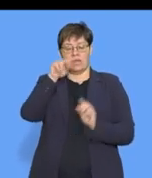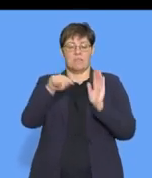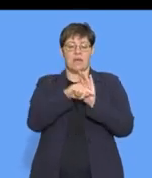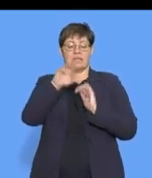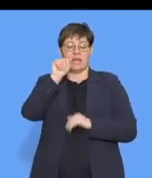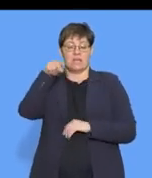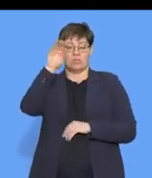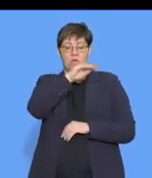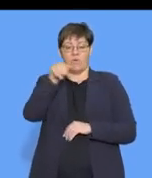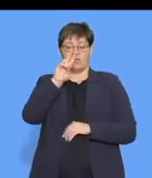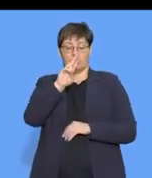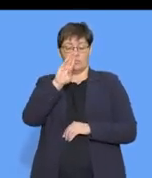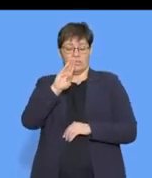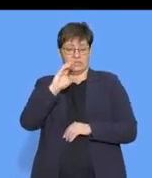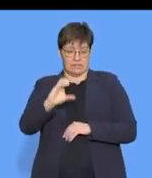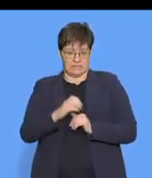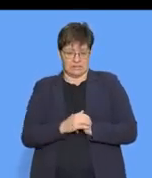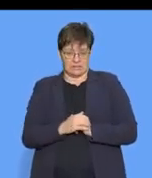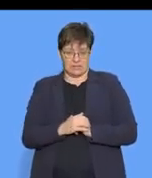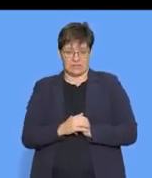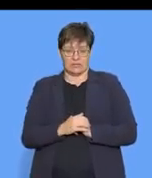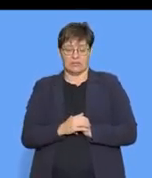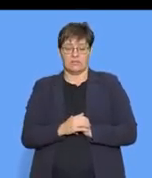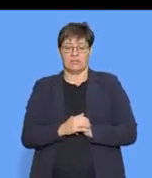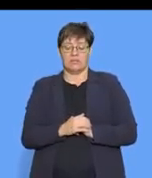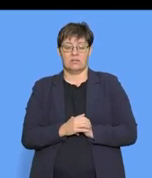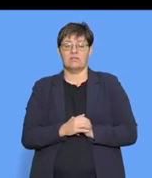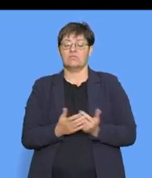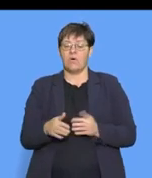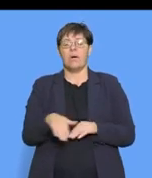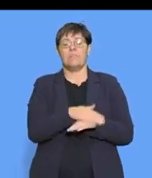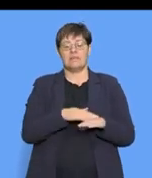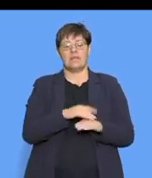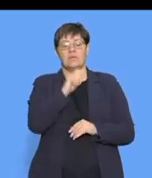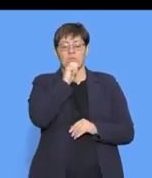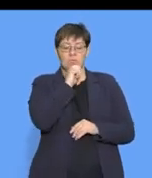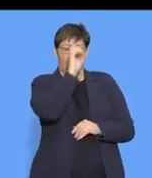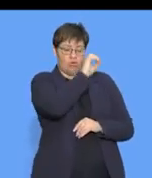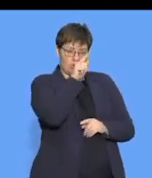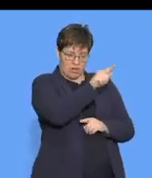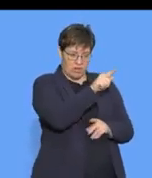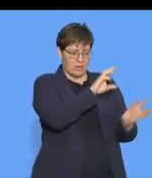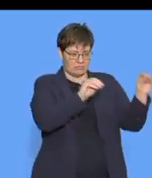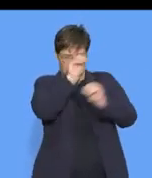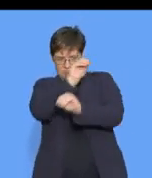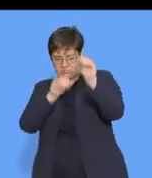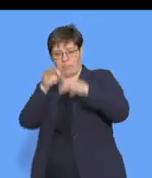we'd use this version of the cos rule. So basically we just use the original versions and we just